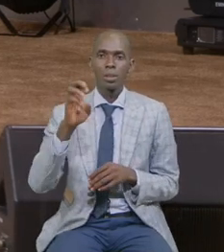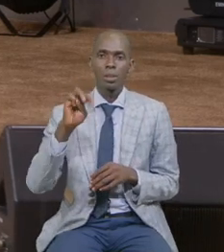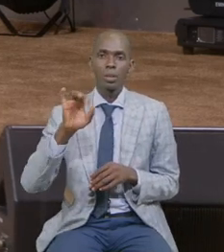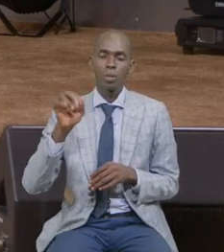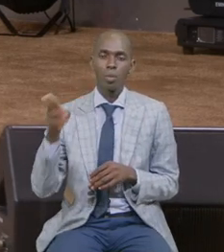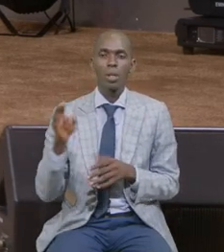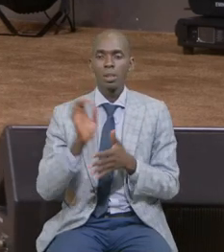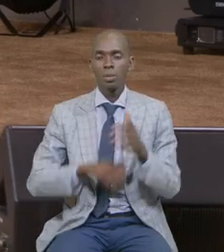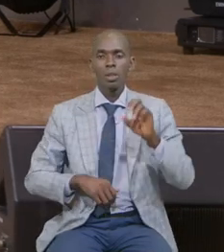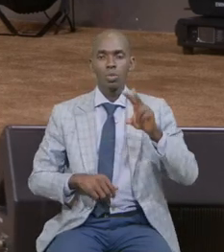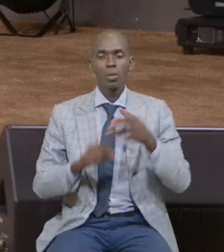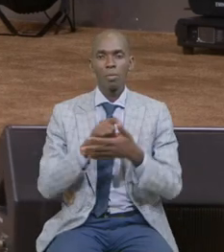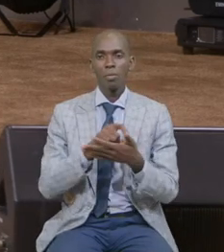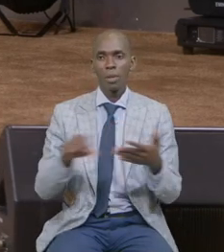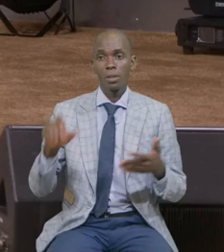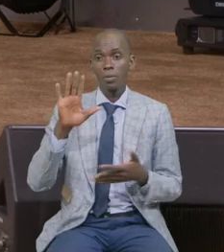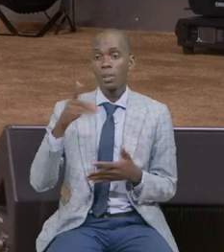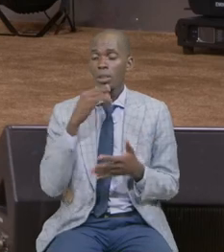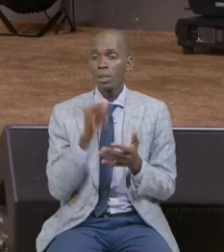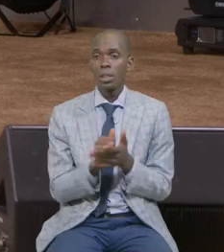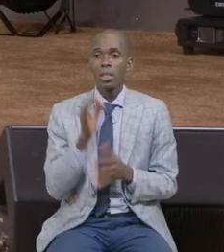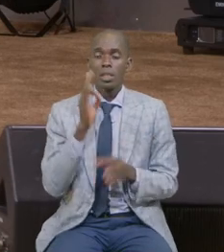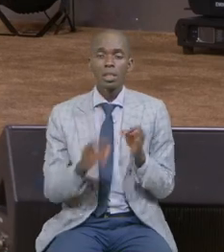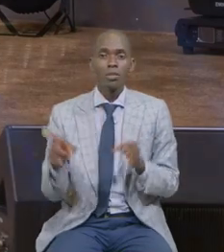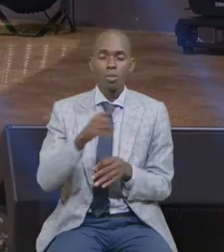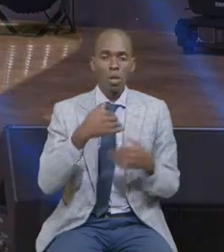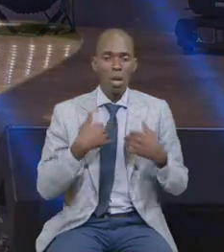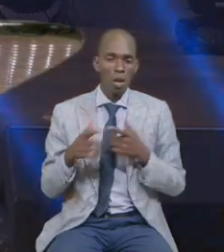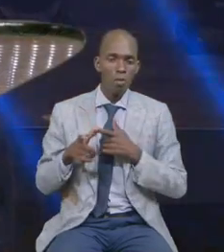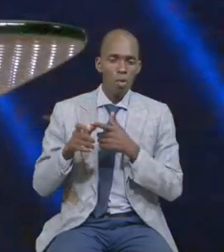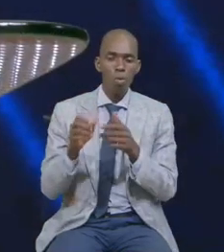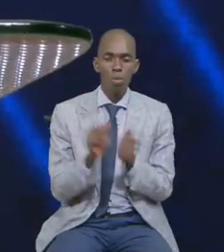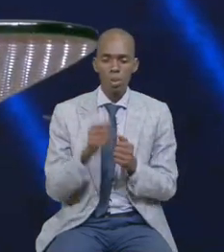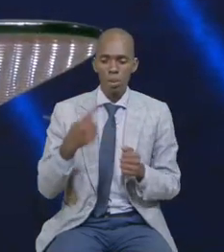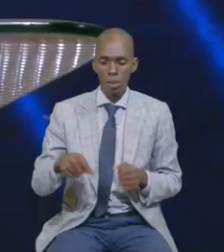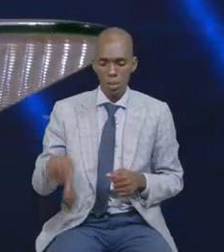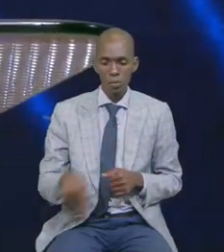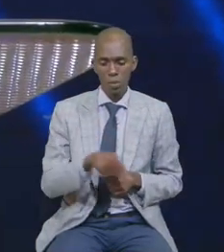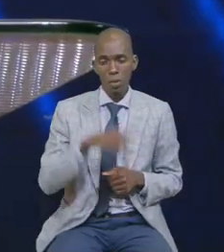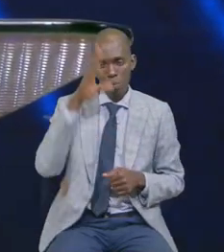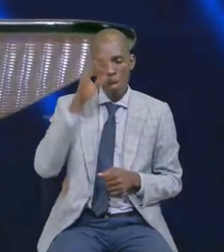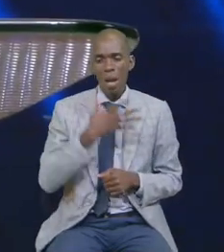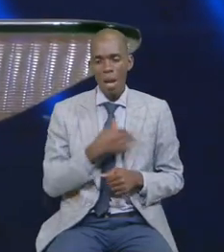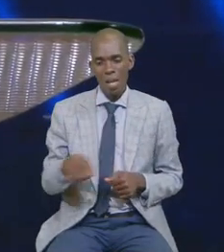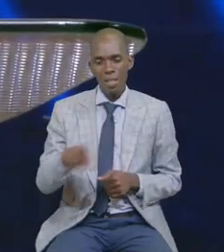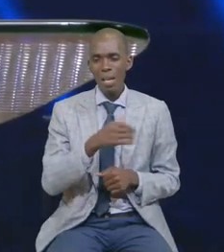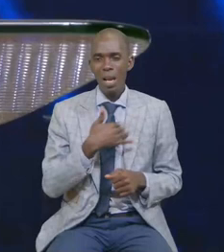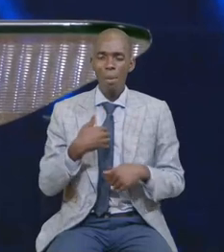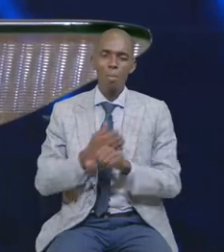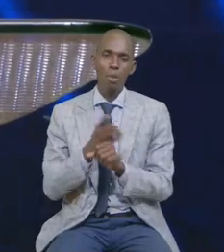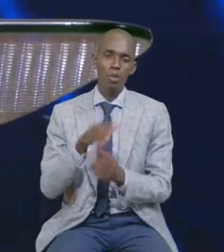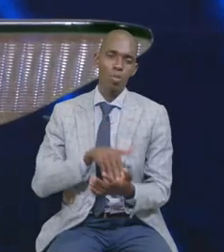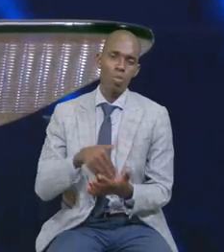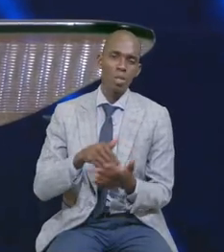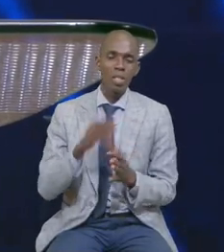if thou was wrong with the foot's men and they have will read thee if all these small